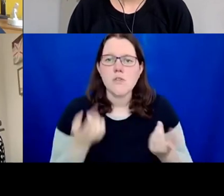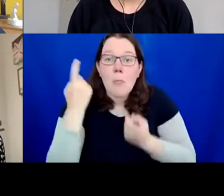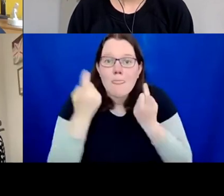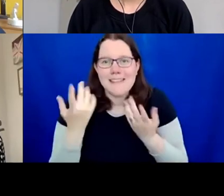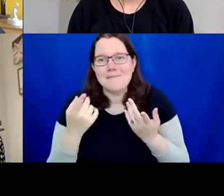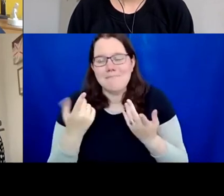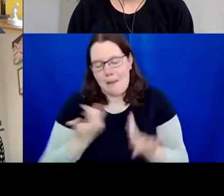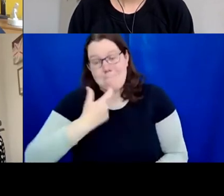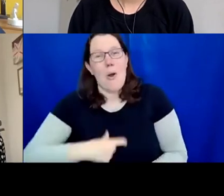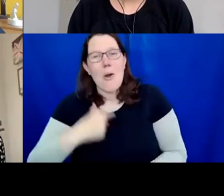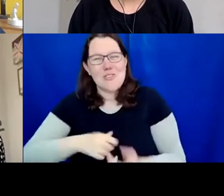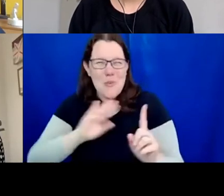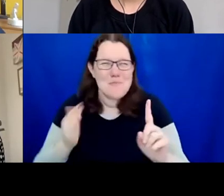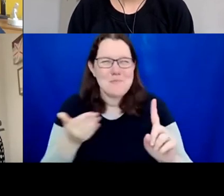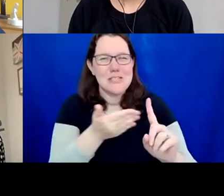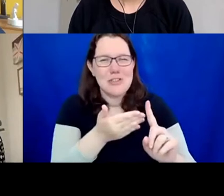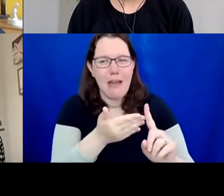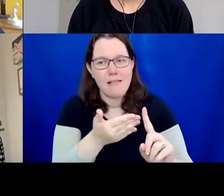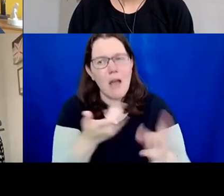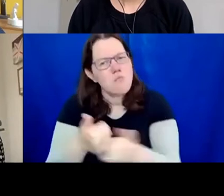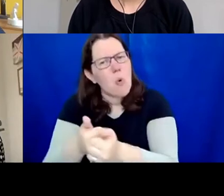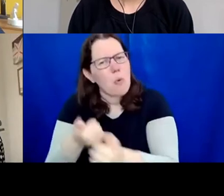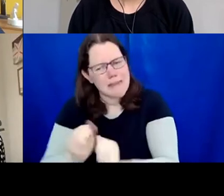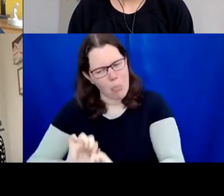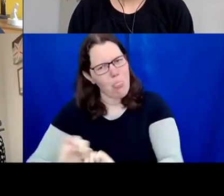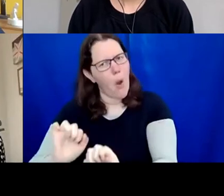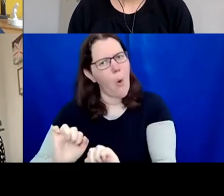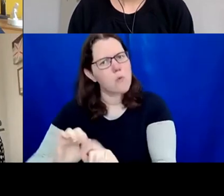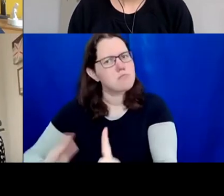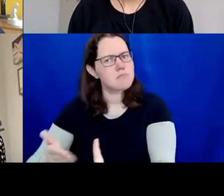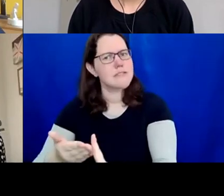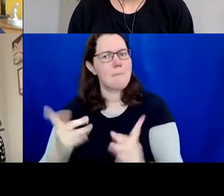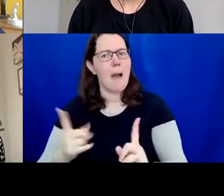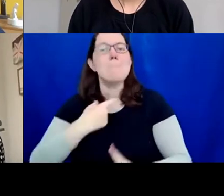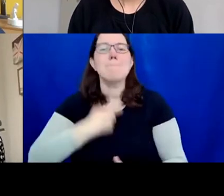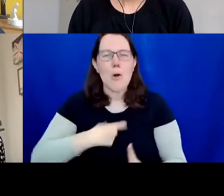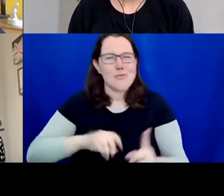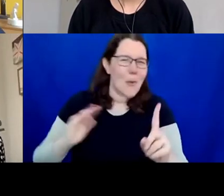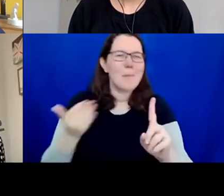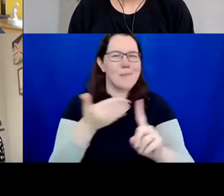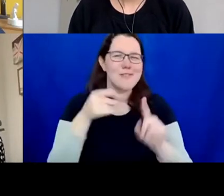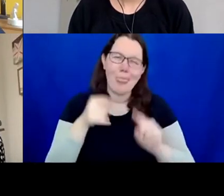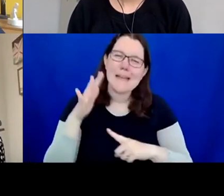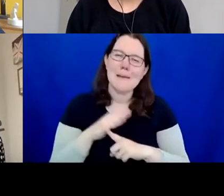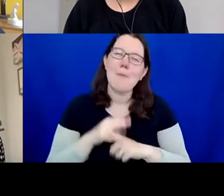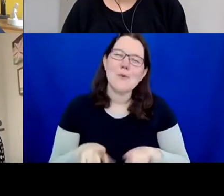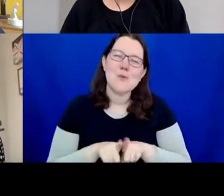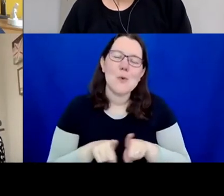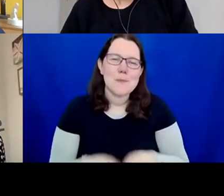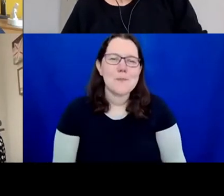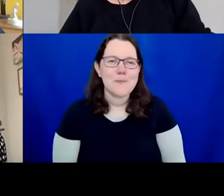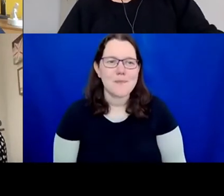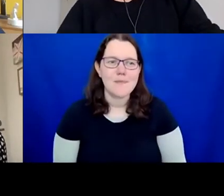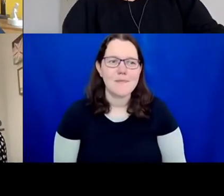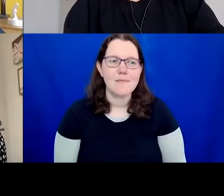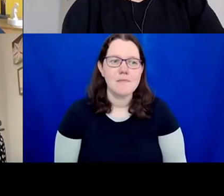make change as well as an organizational mission to make change feels important. Thank you.